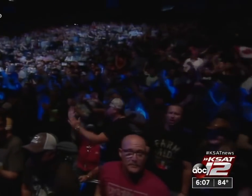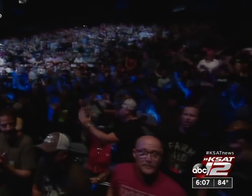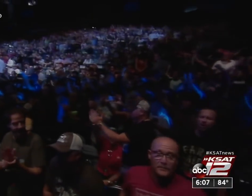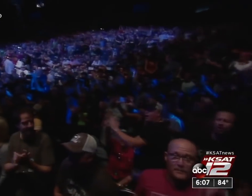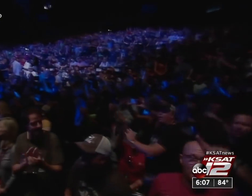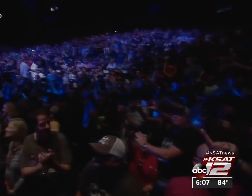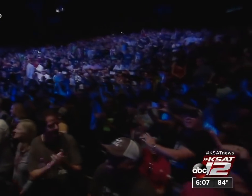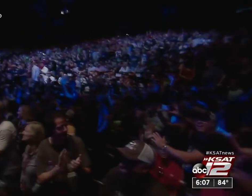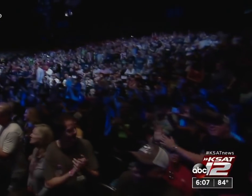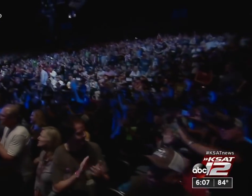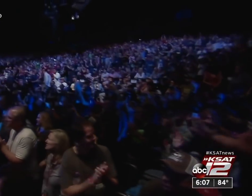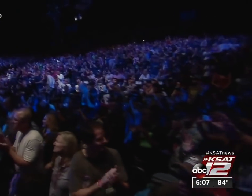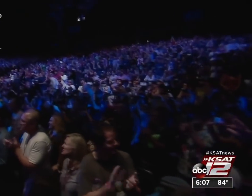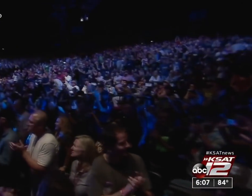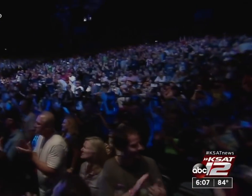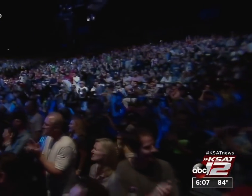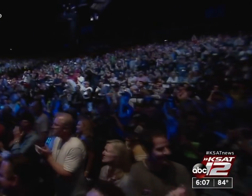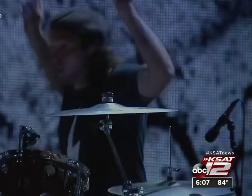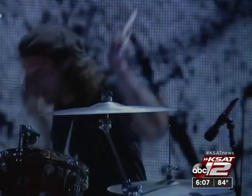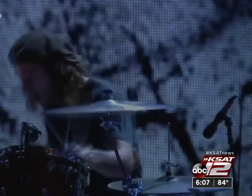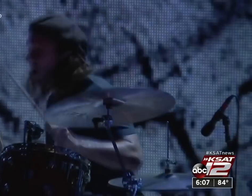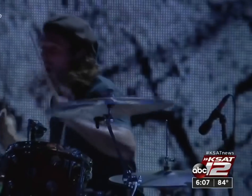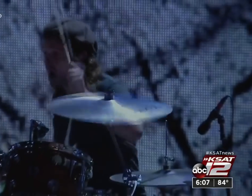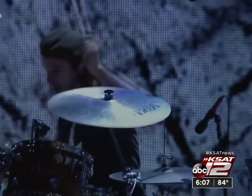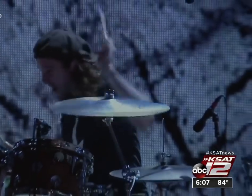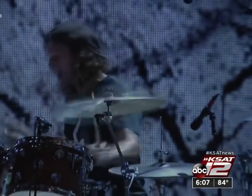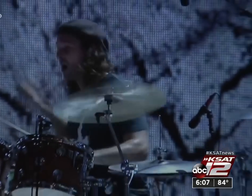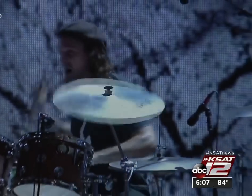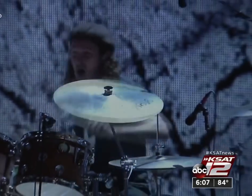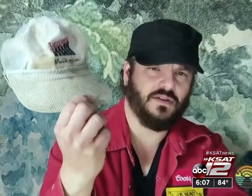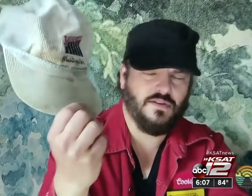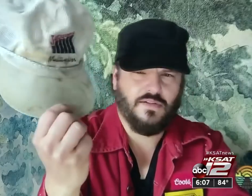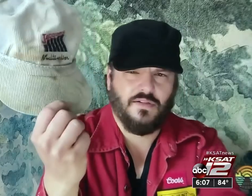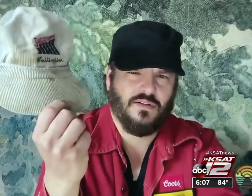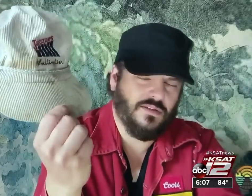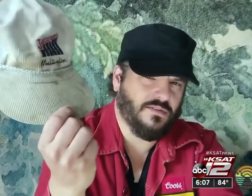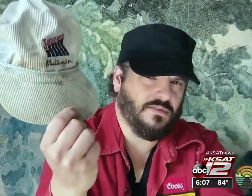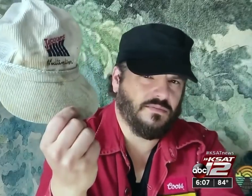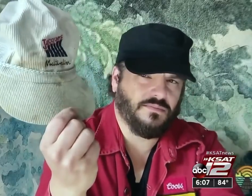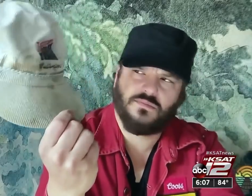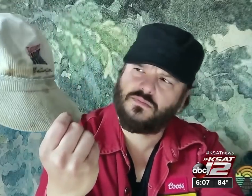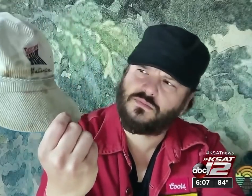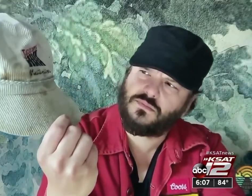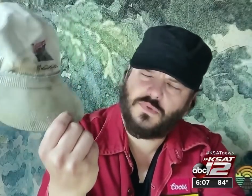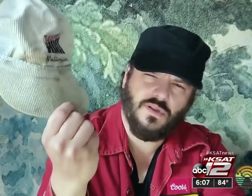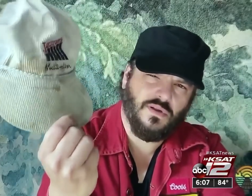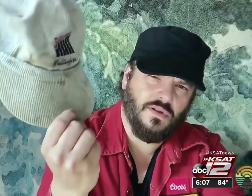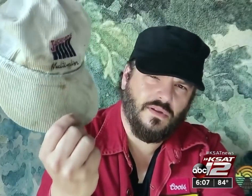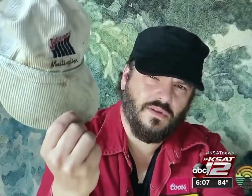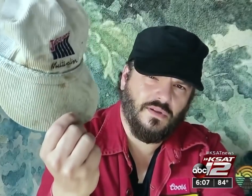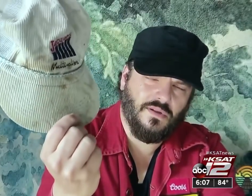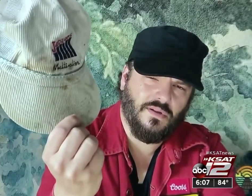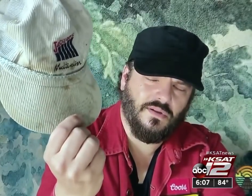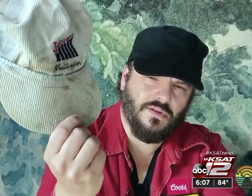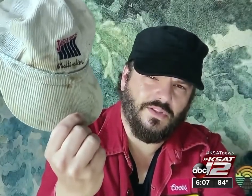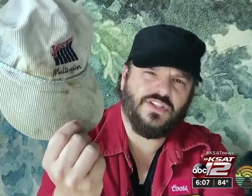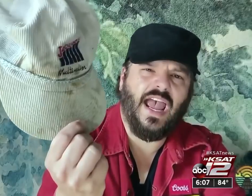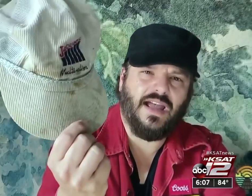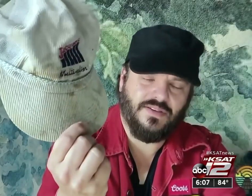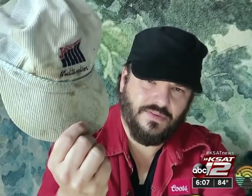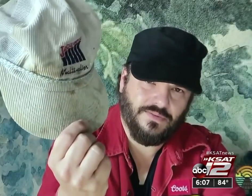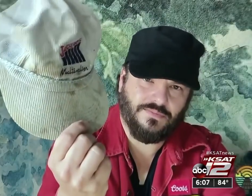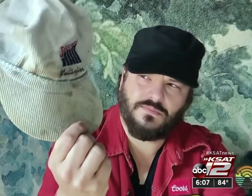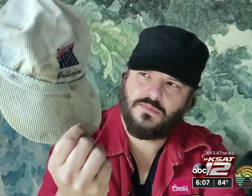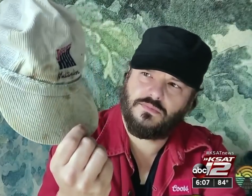a personal connection to farmers, having grown up on a dairy farm. And he has his grandfather's hat to prove it.